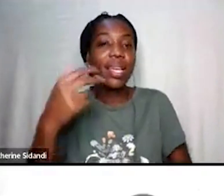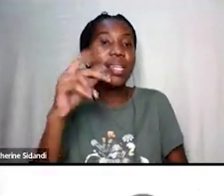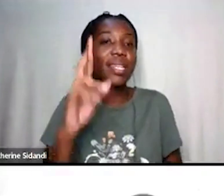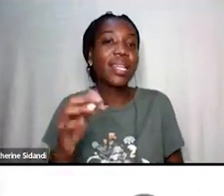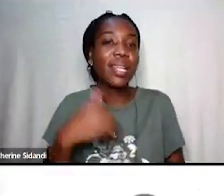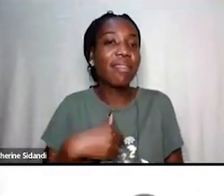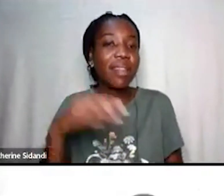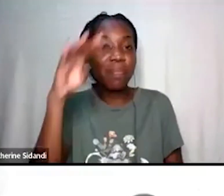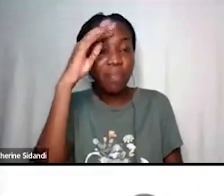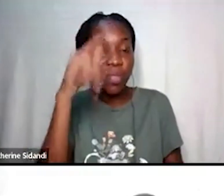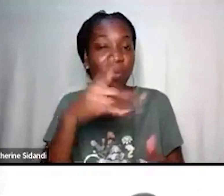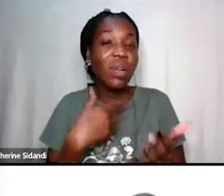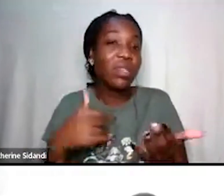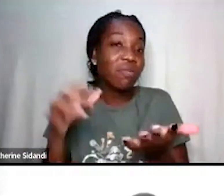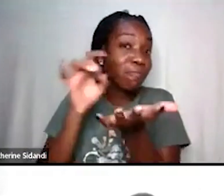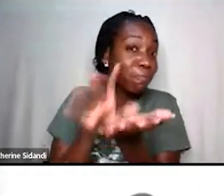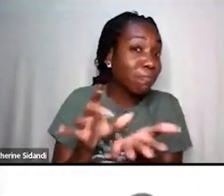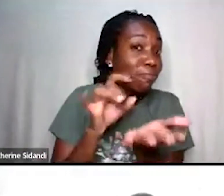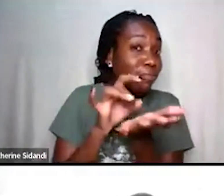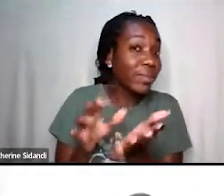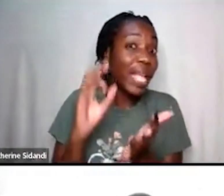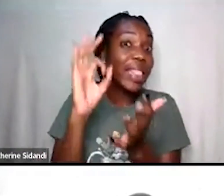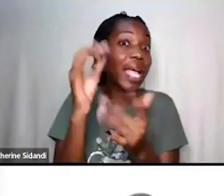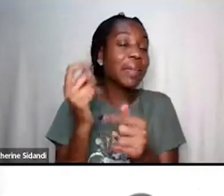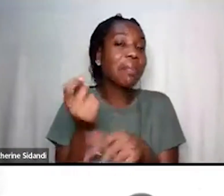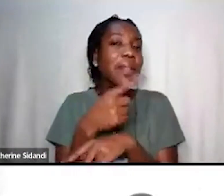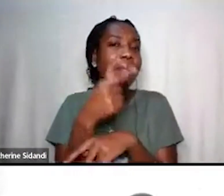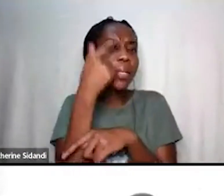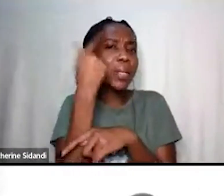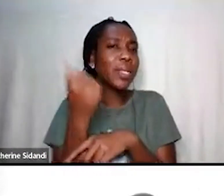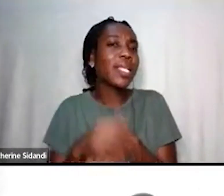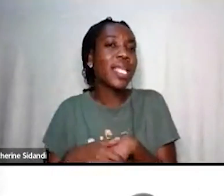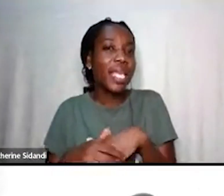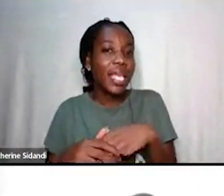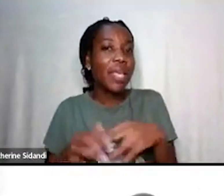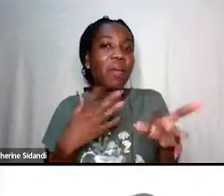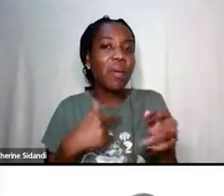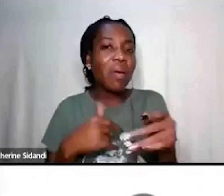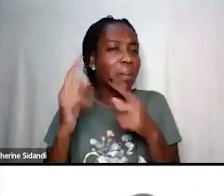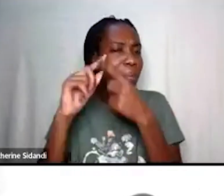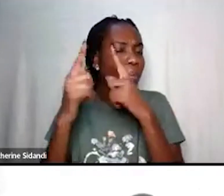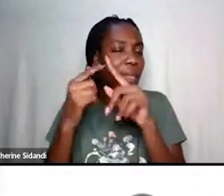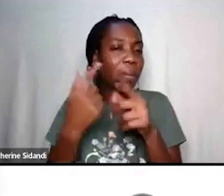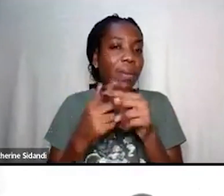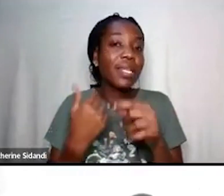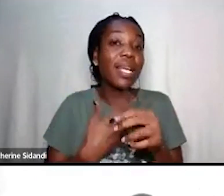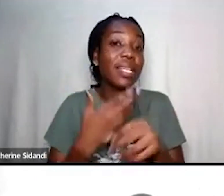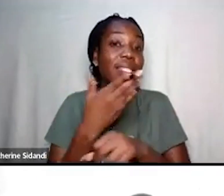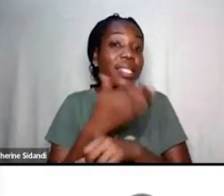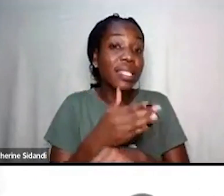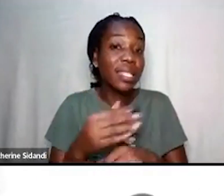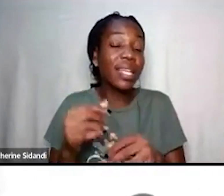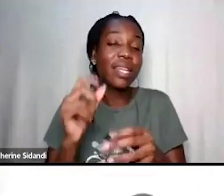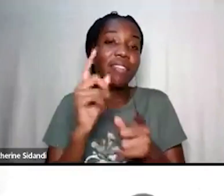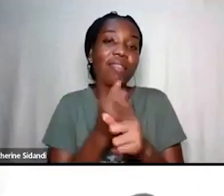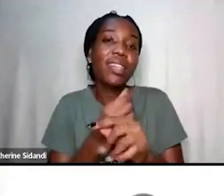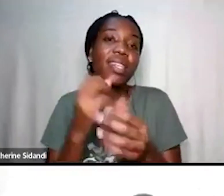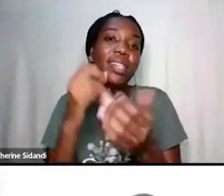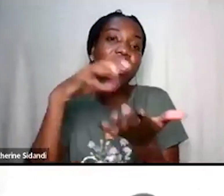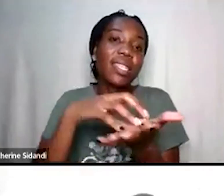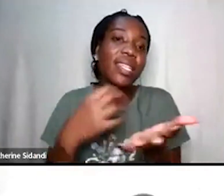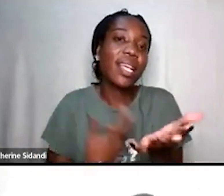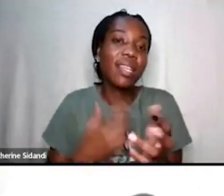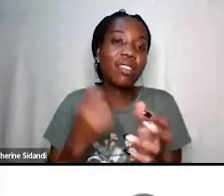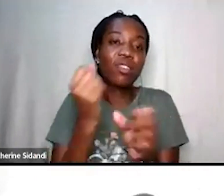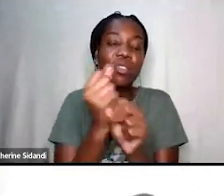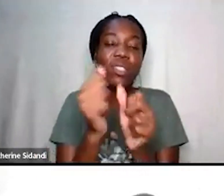want to fire them by the third one because we want results, but here we are dealing with a disease. So how do we deal with that?